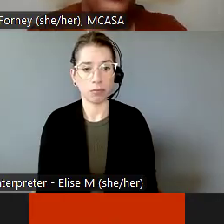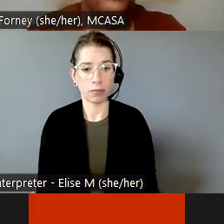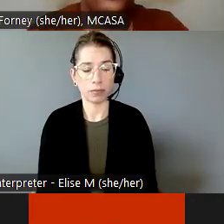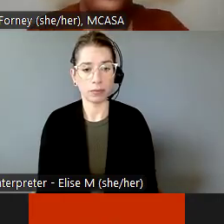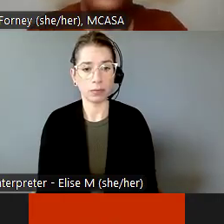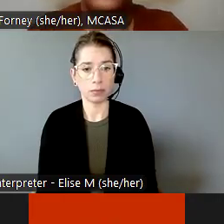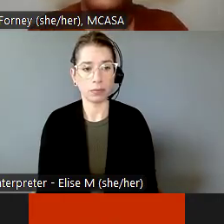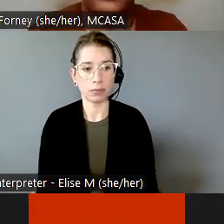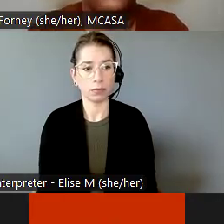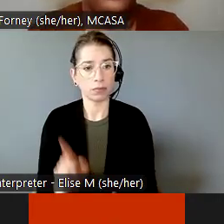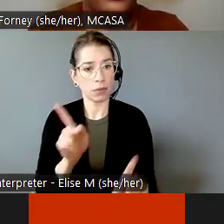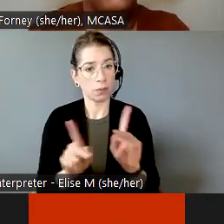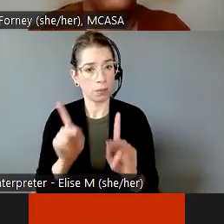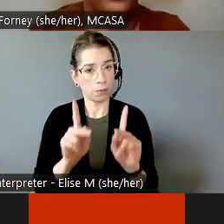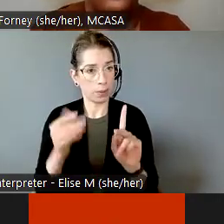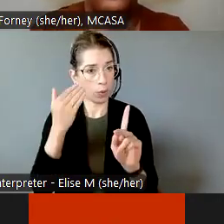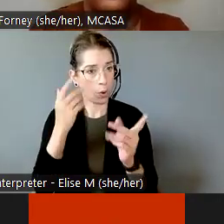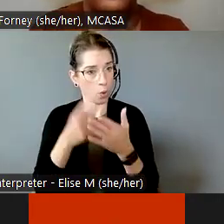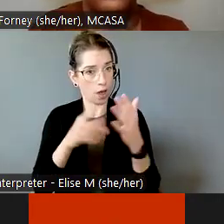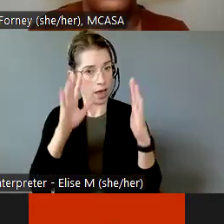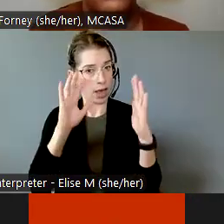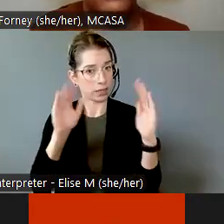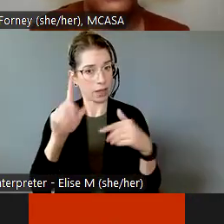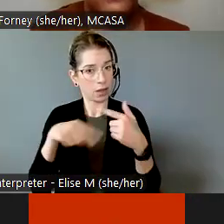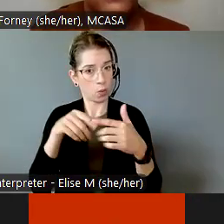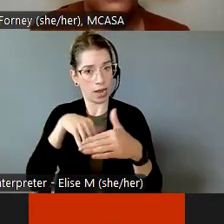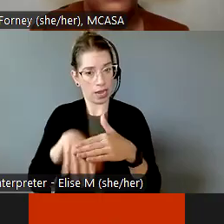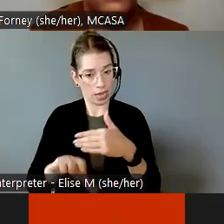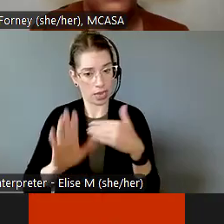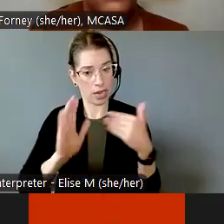Do people know what to expect when they come through our doors?